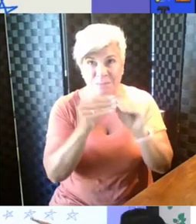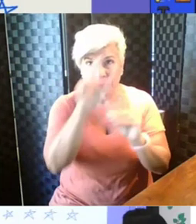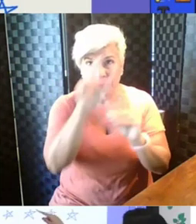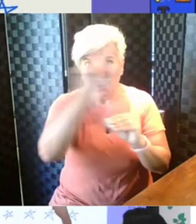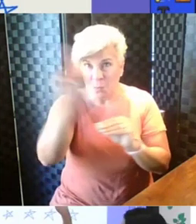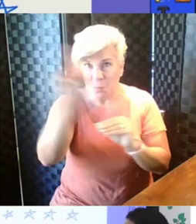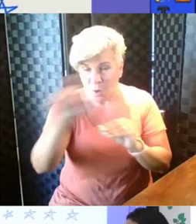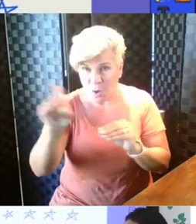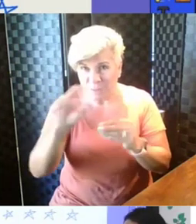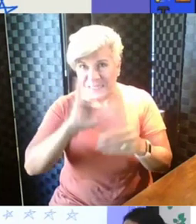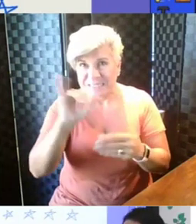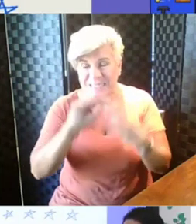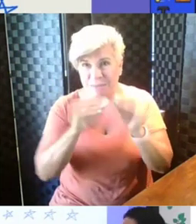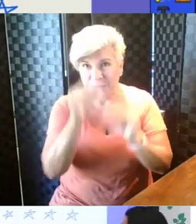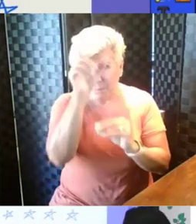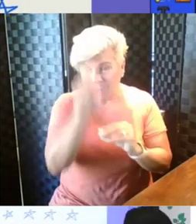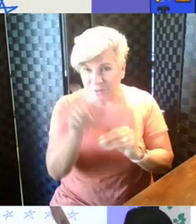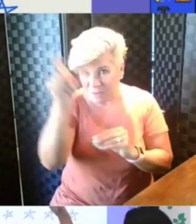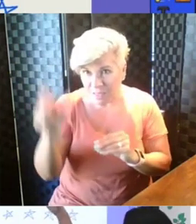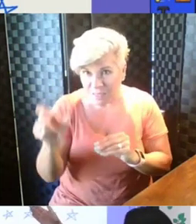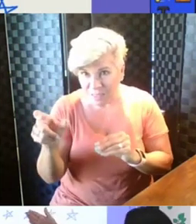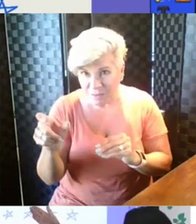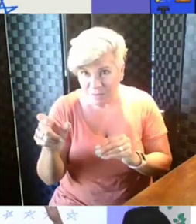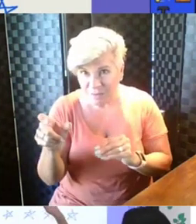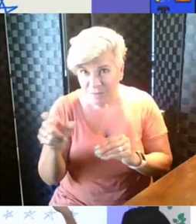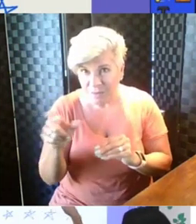as the same number in each column,